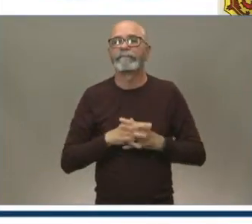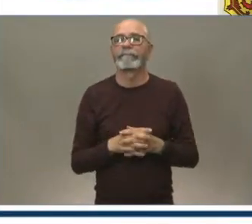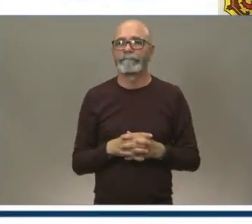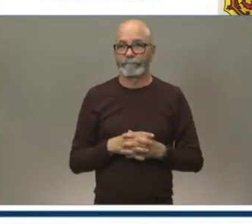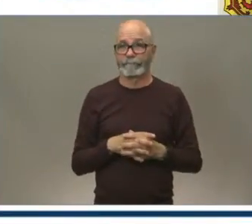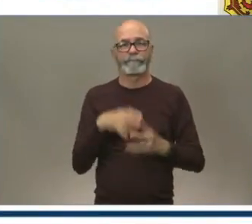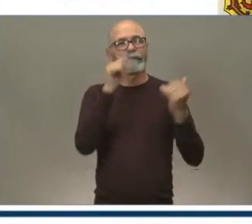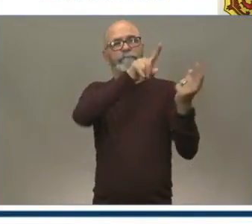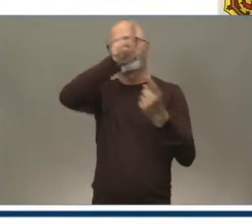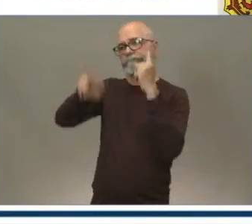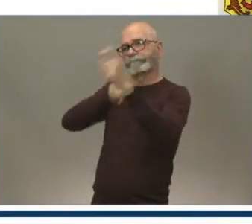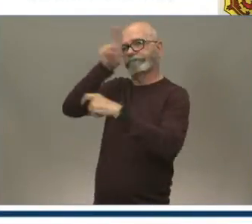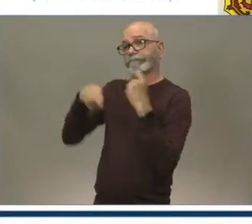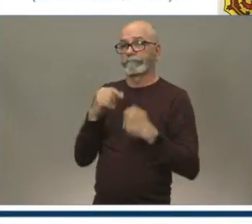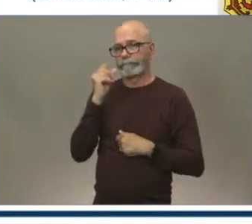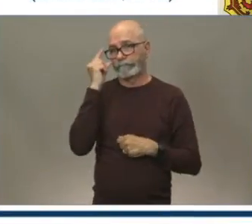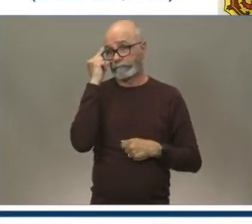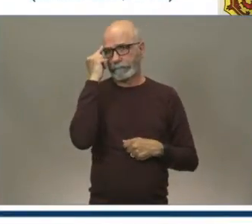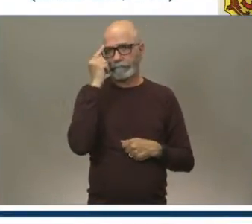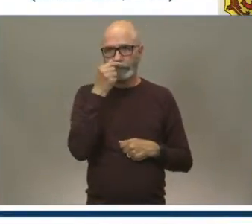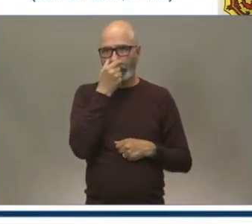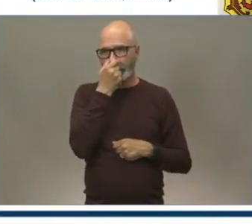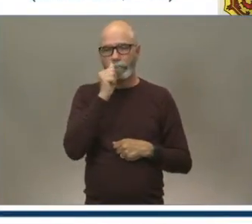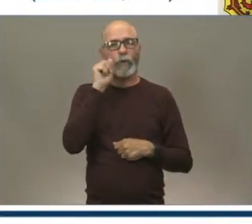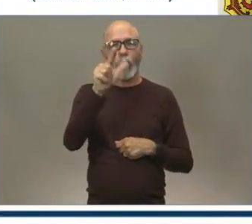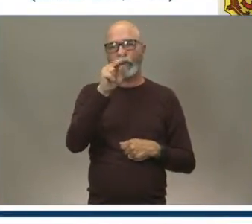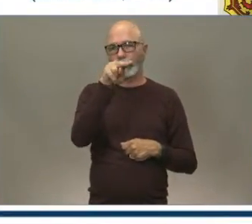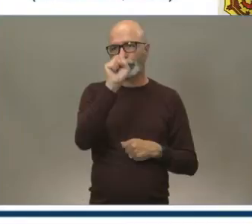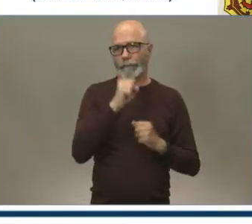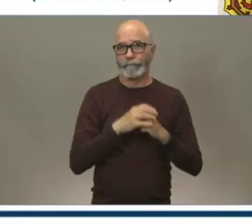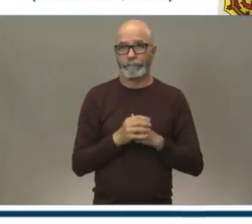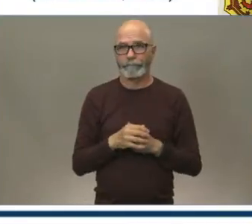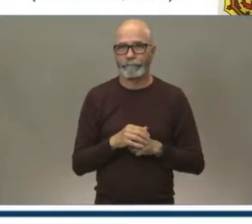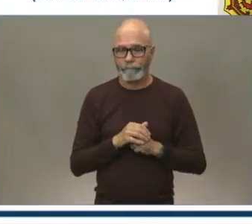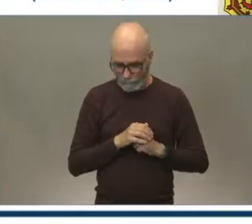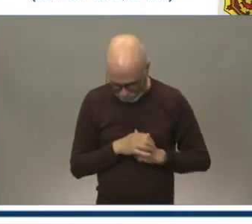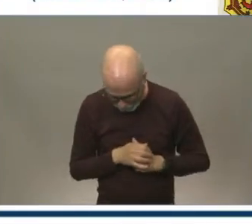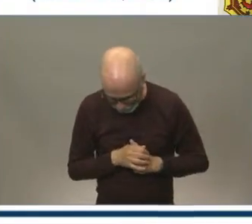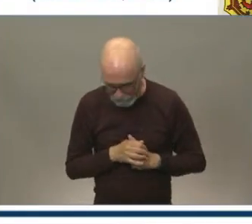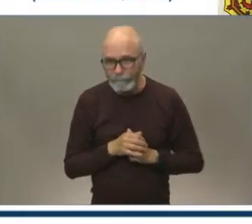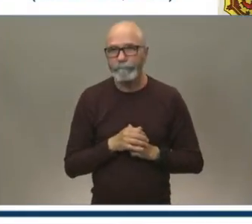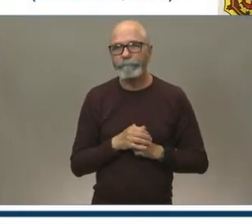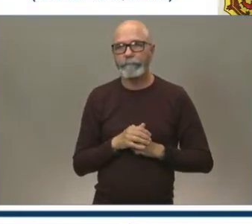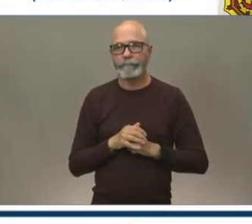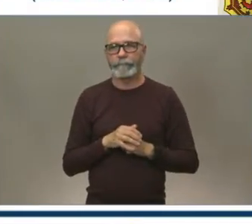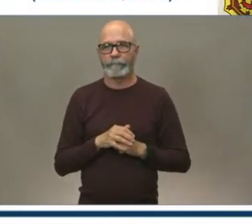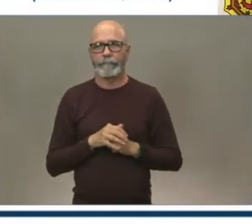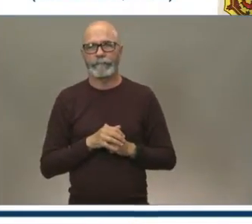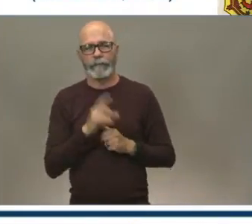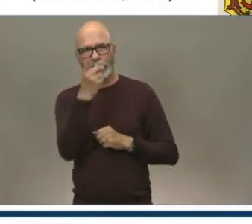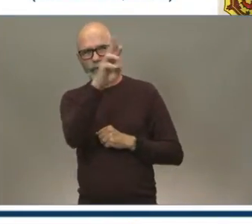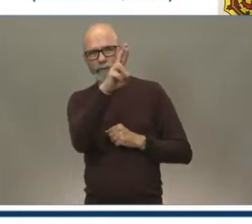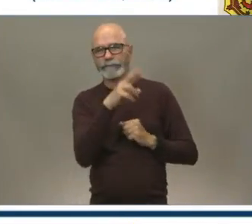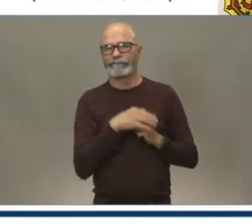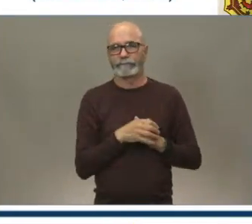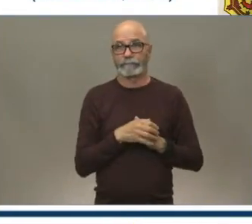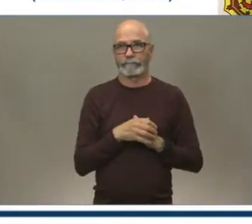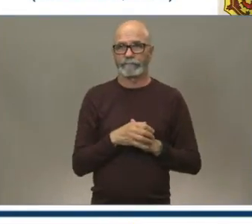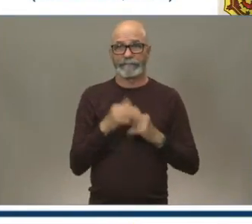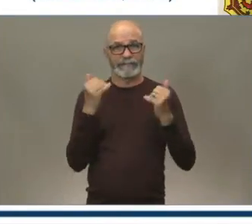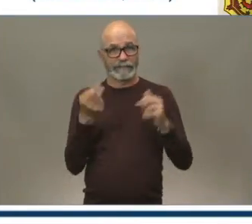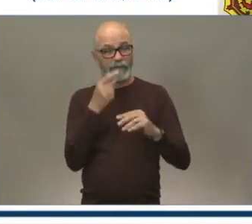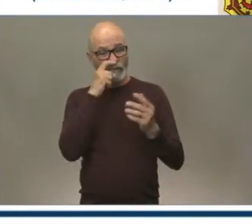have for today, beginning with All Nova Scotia's Lindsay Armstrong. Thank you. Dr. Strang, given the new case levels today, I'm wondering